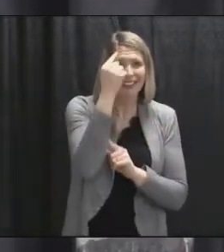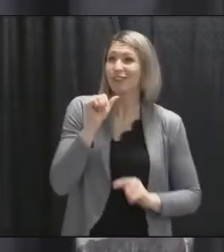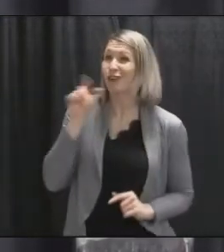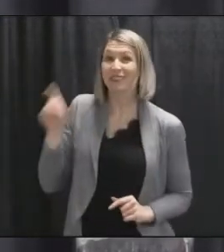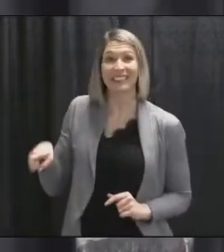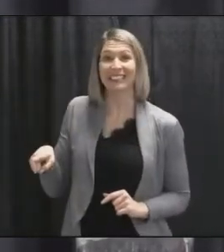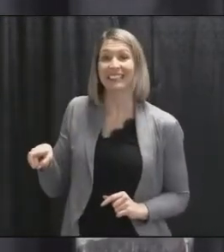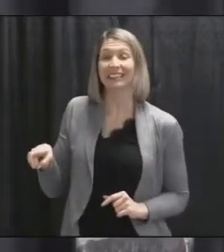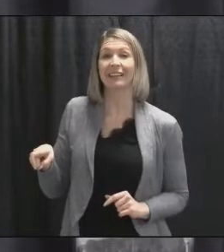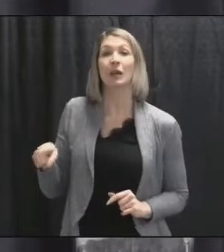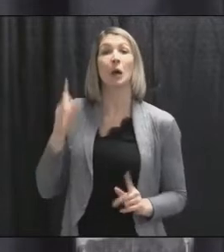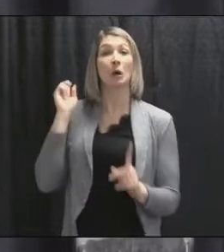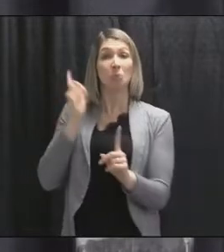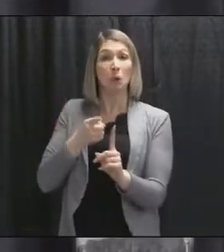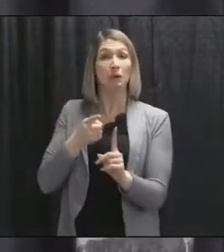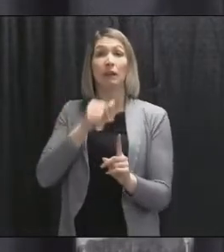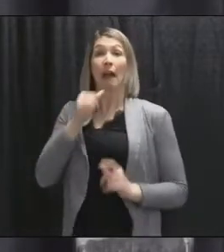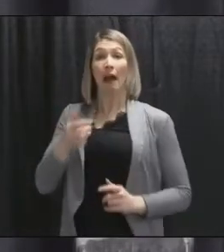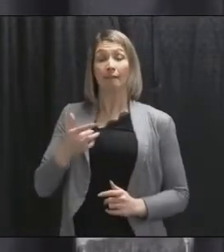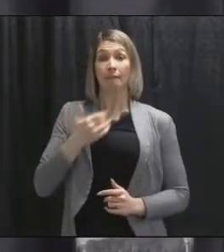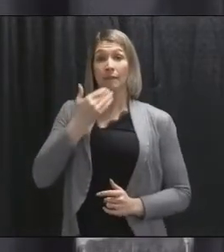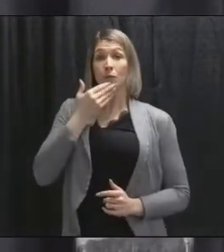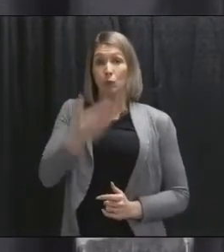well, stay home.